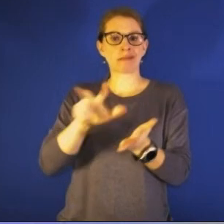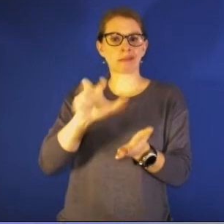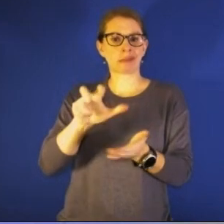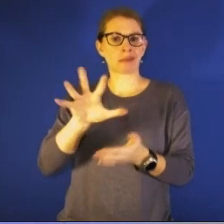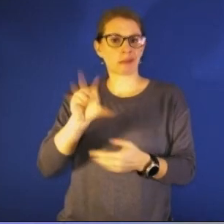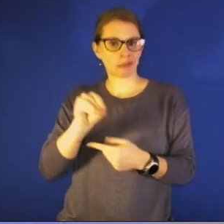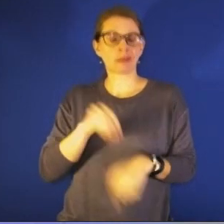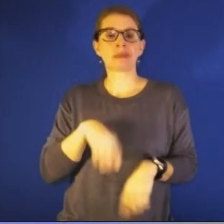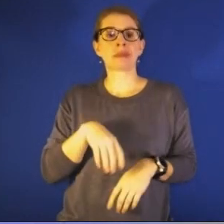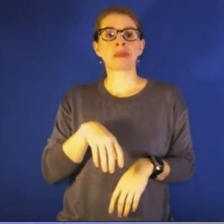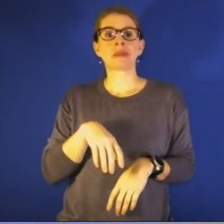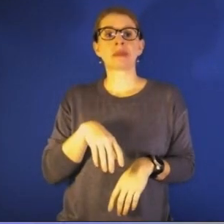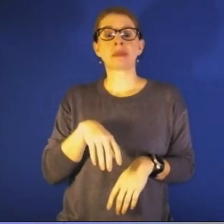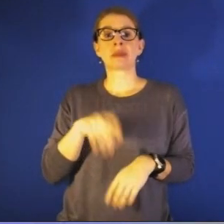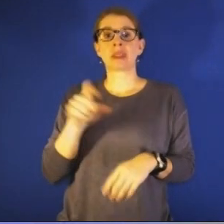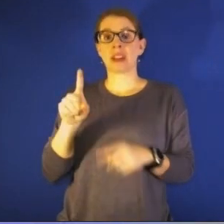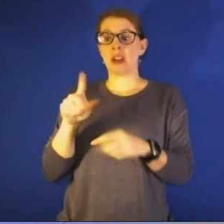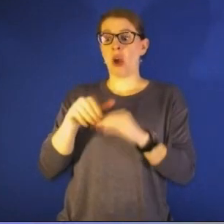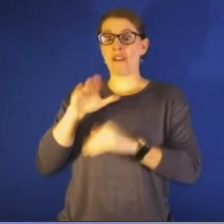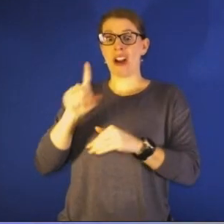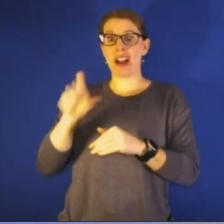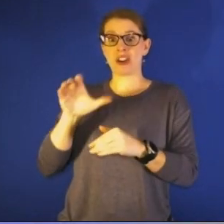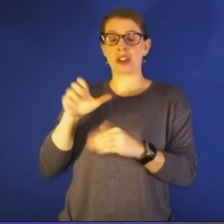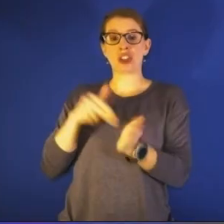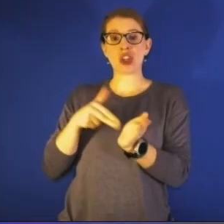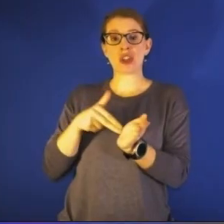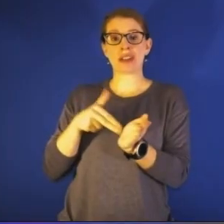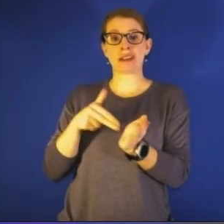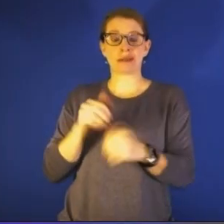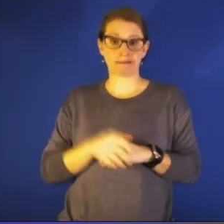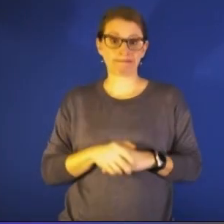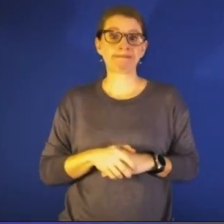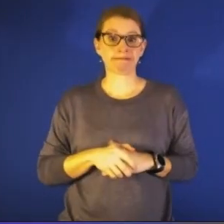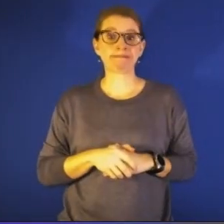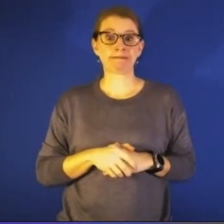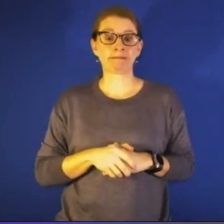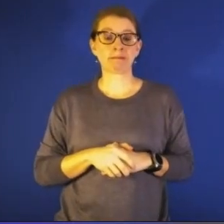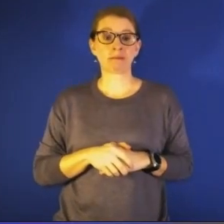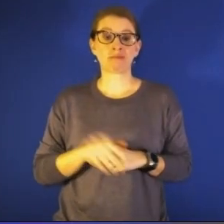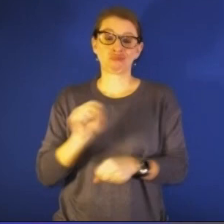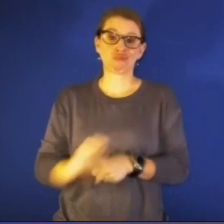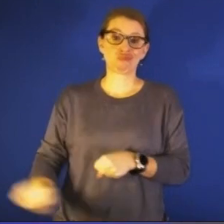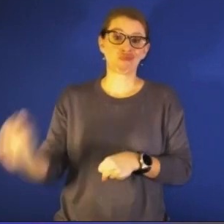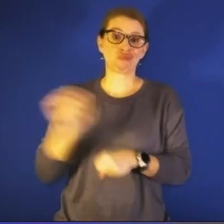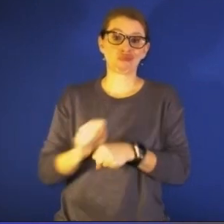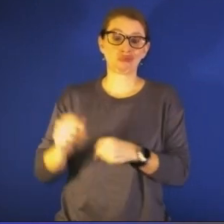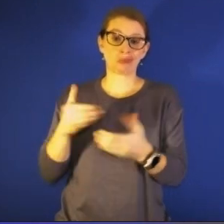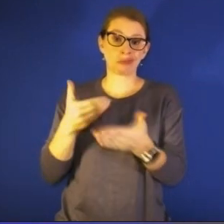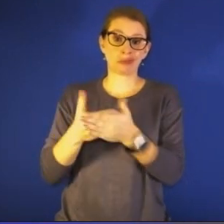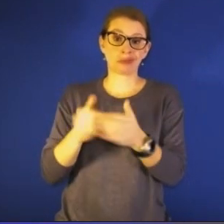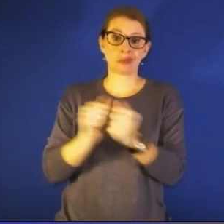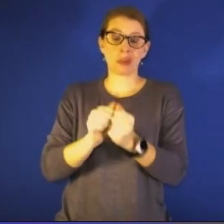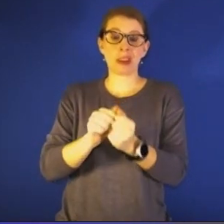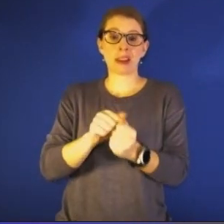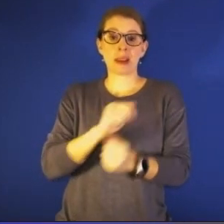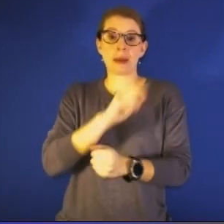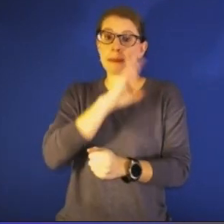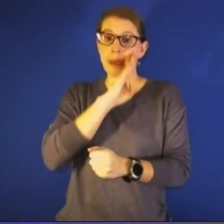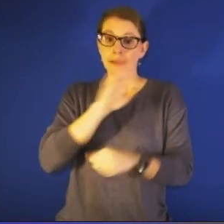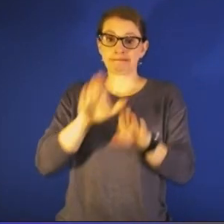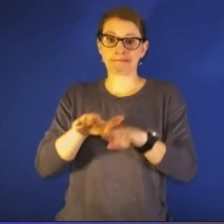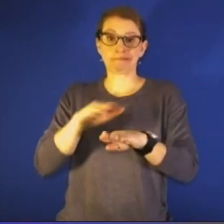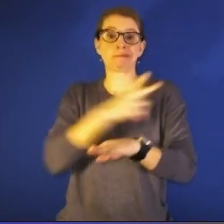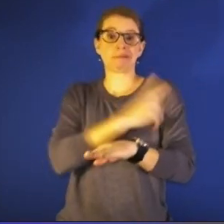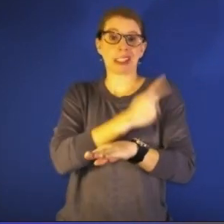100 are nurses who are the backbone of our institution and do so much of the work at the bedside for our sick folks. So, you know, that's a